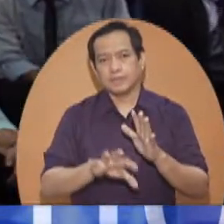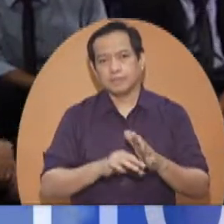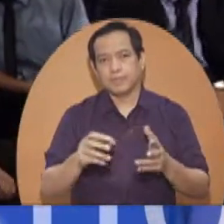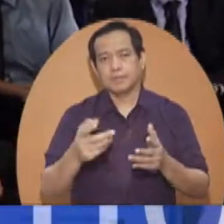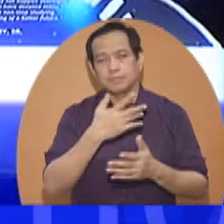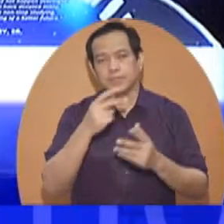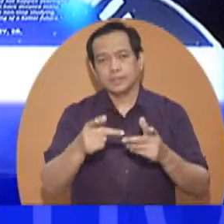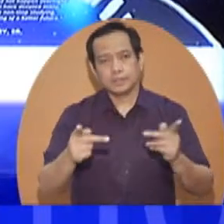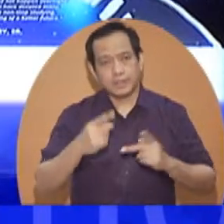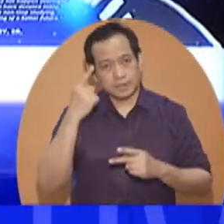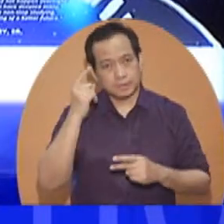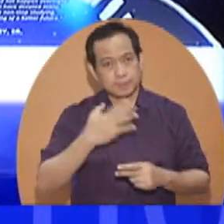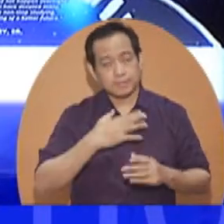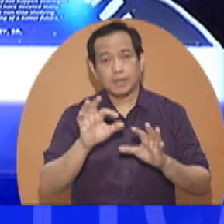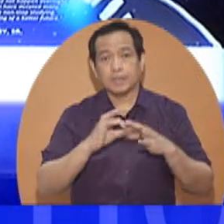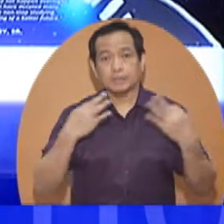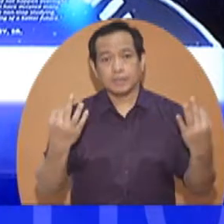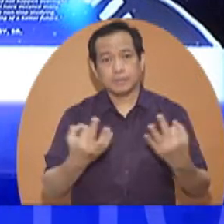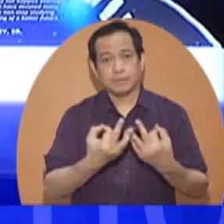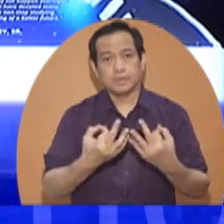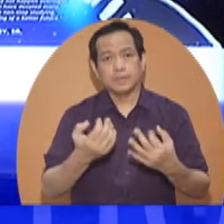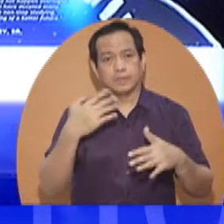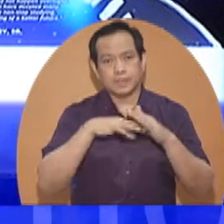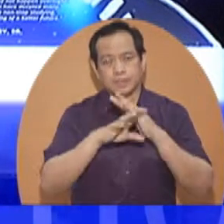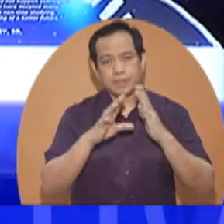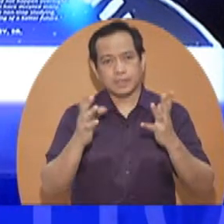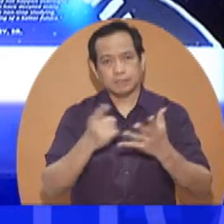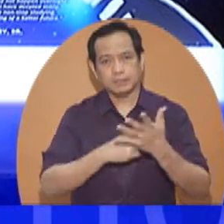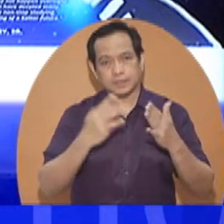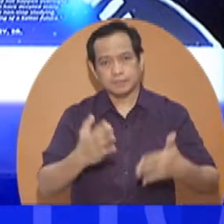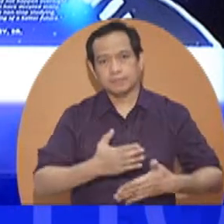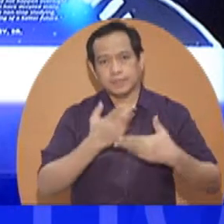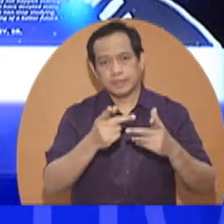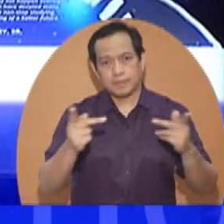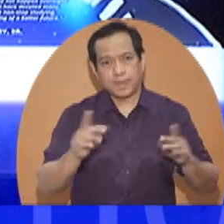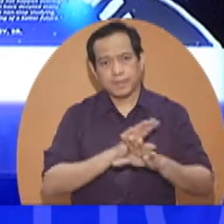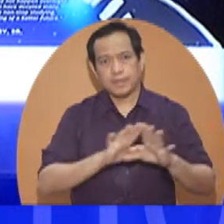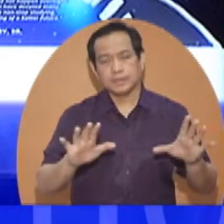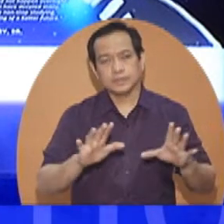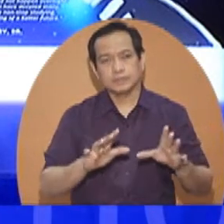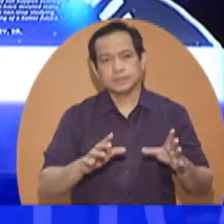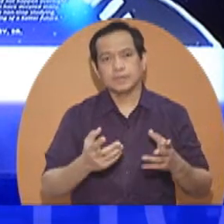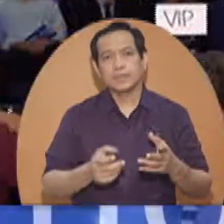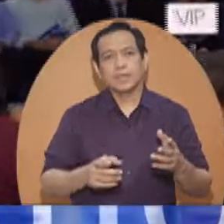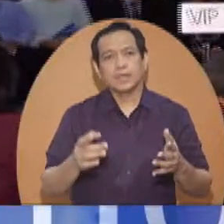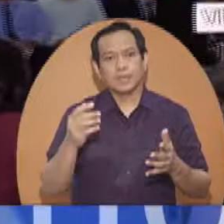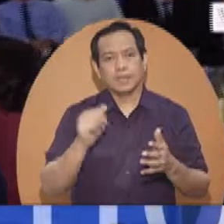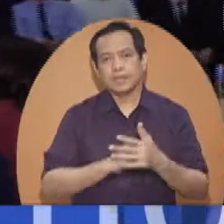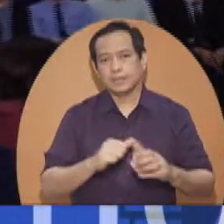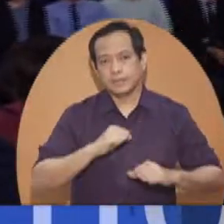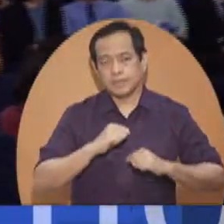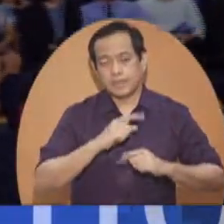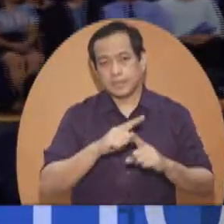find a better place for my family to be a haven and not to stay arrogant of what's happening around